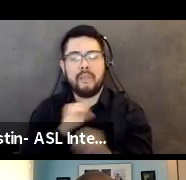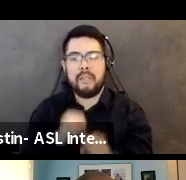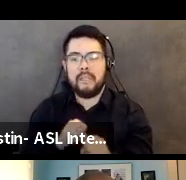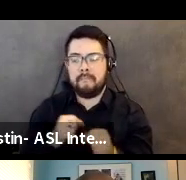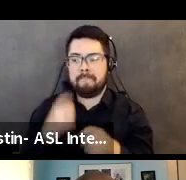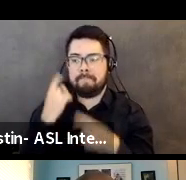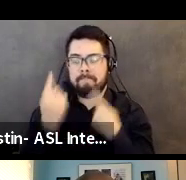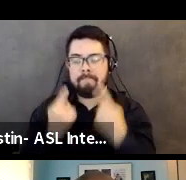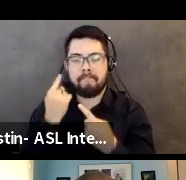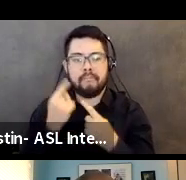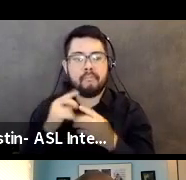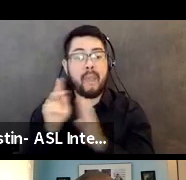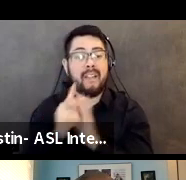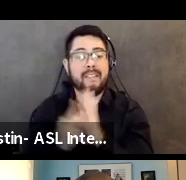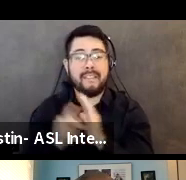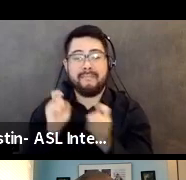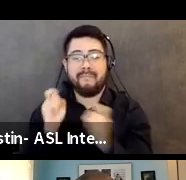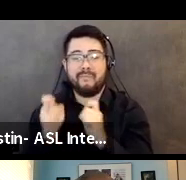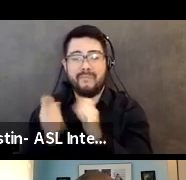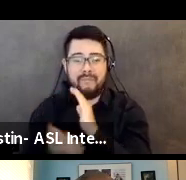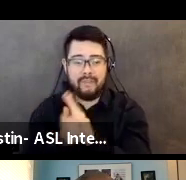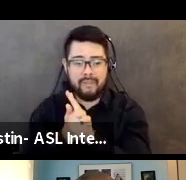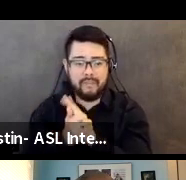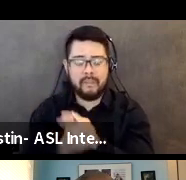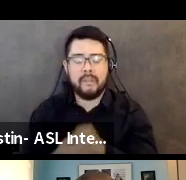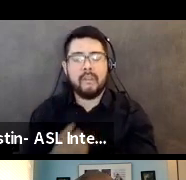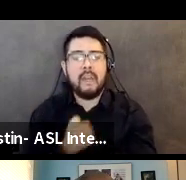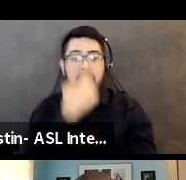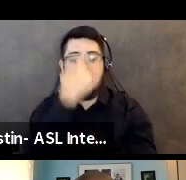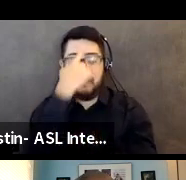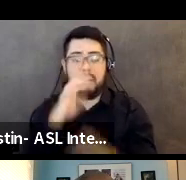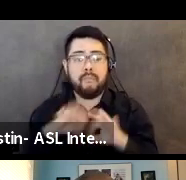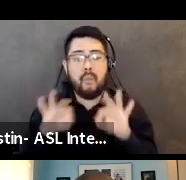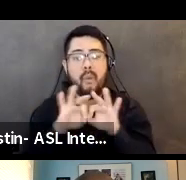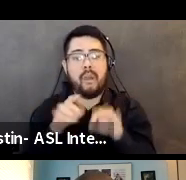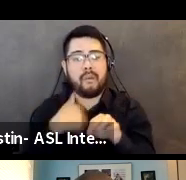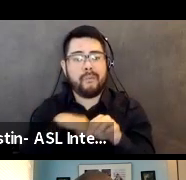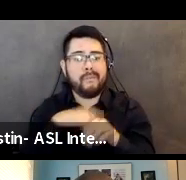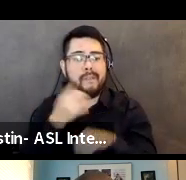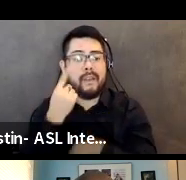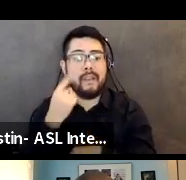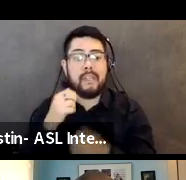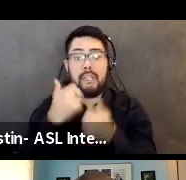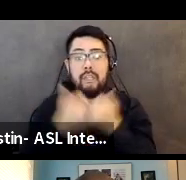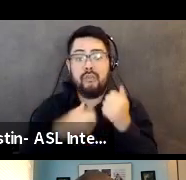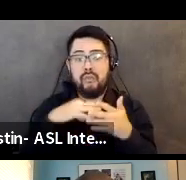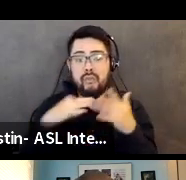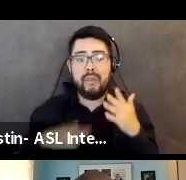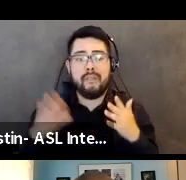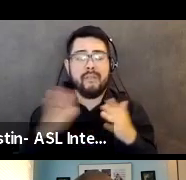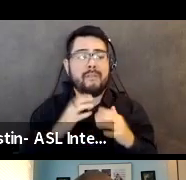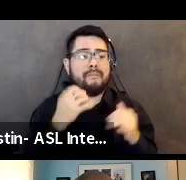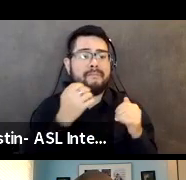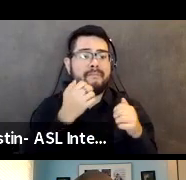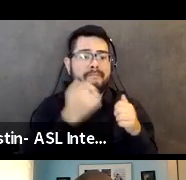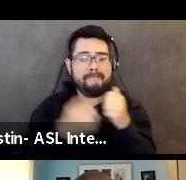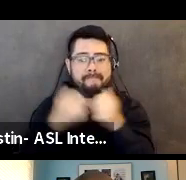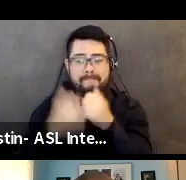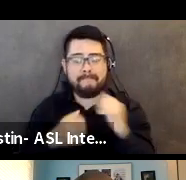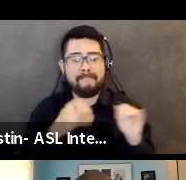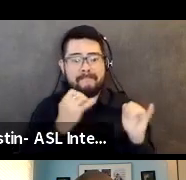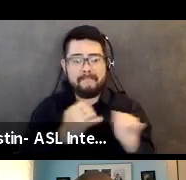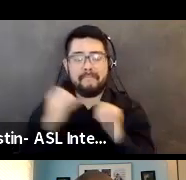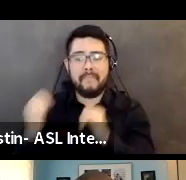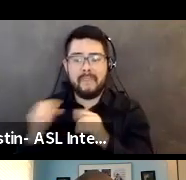revisions and so i think it's important to recognize the different experiences of students and while art and music on a